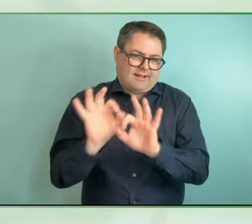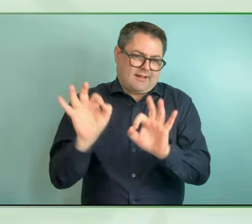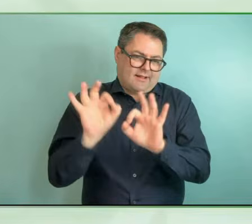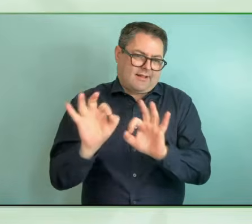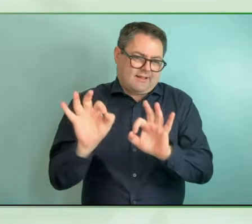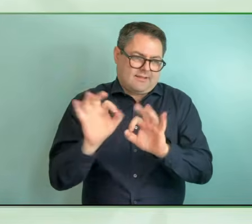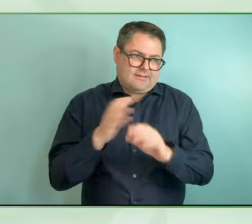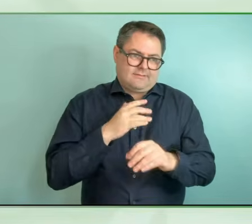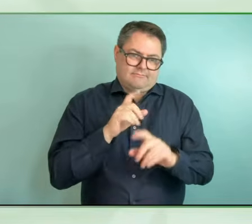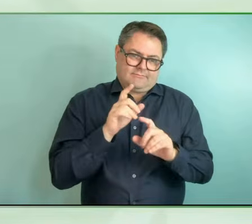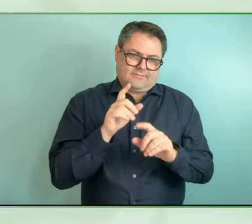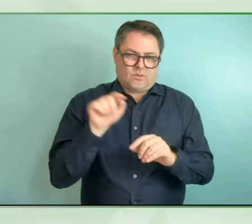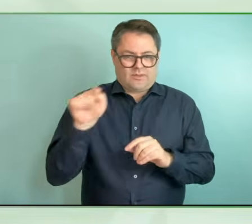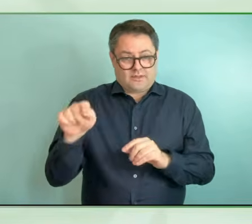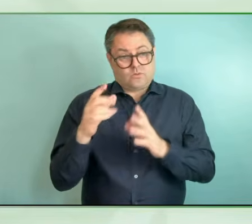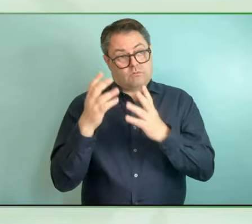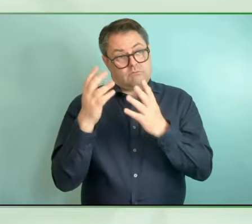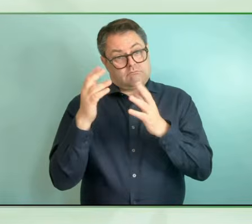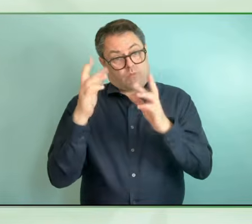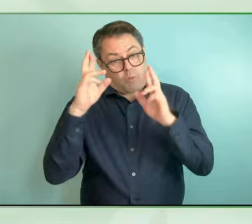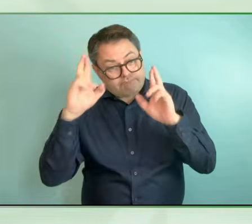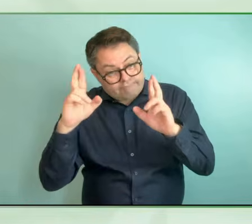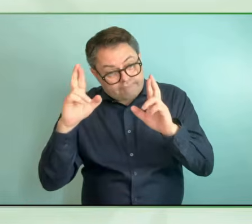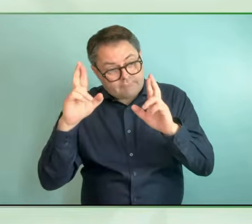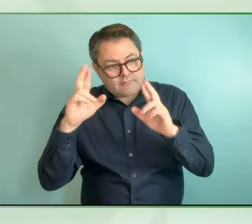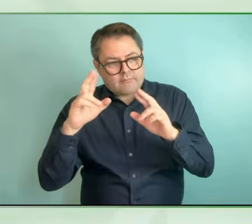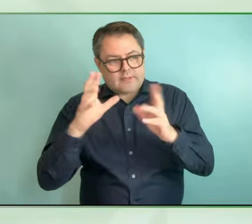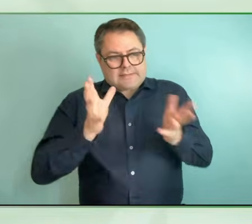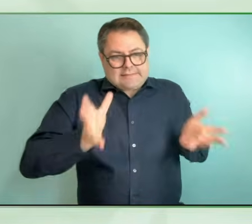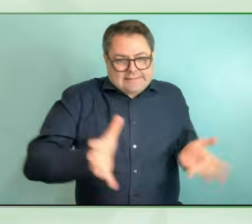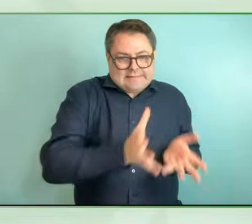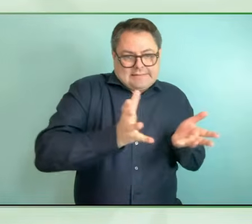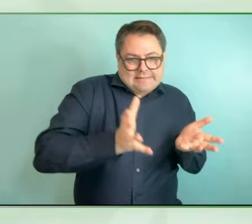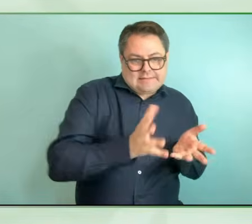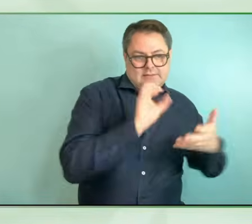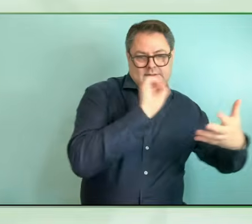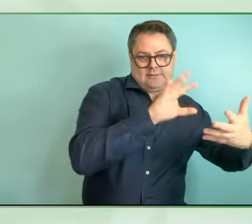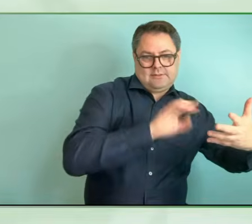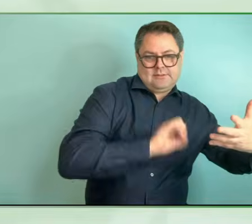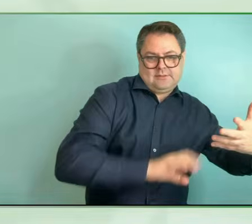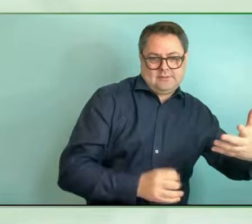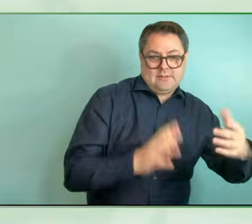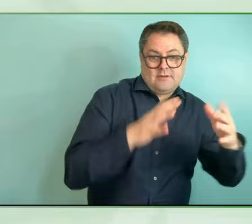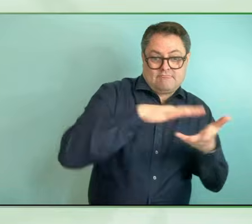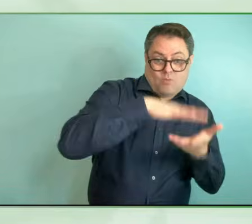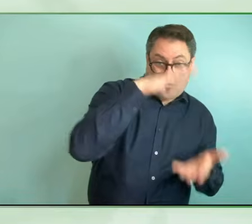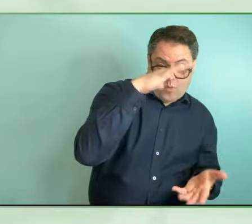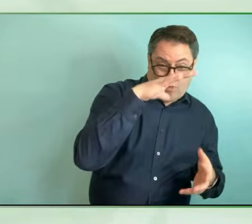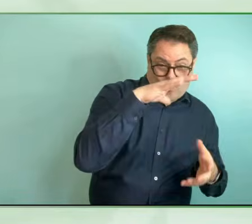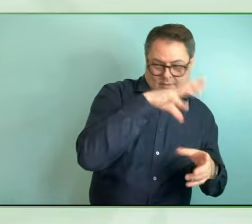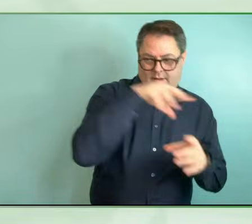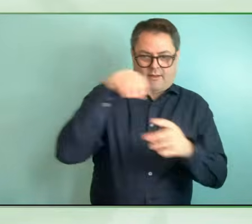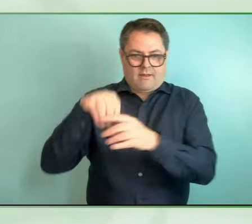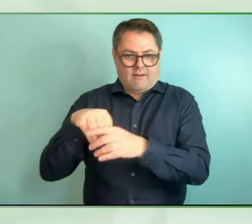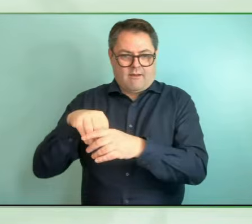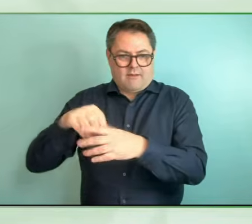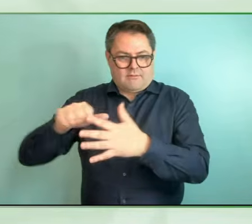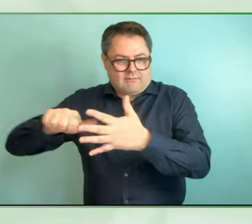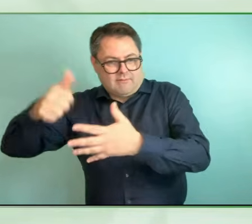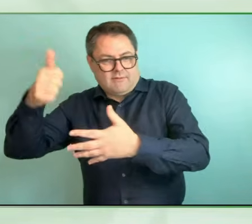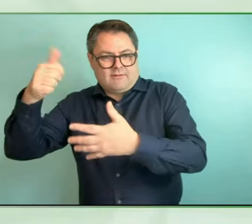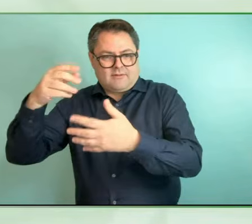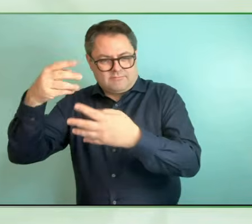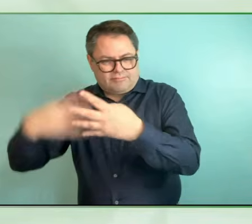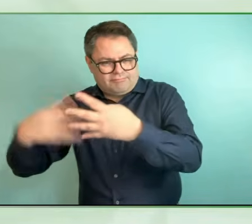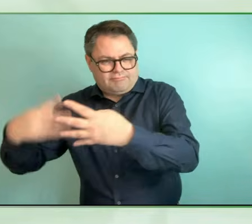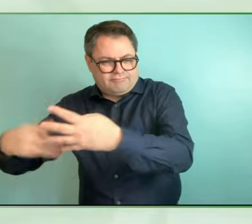push for more information on accessibility, as well as give an overview of it. Okay, and who can then